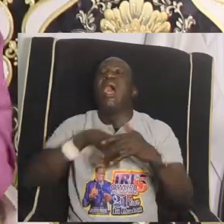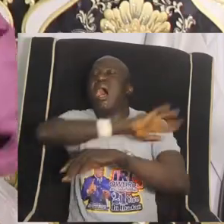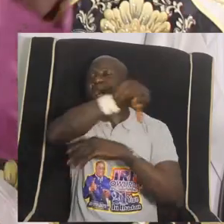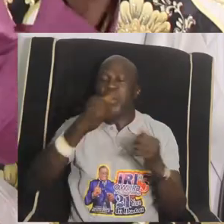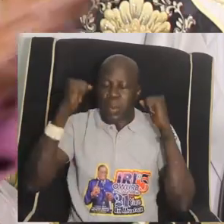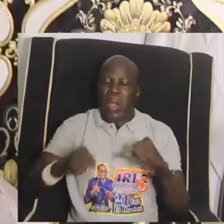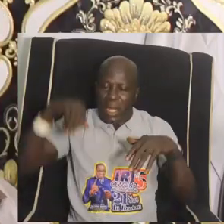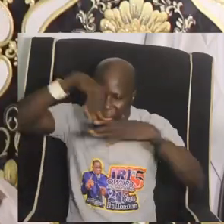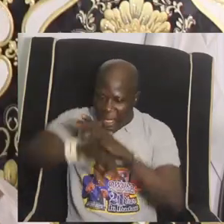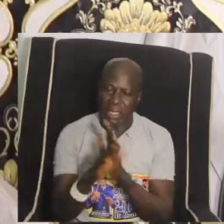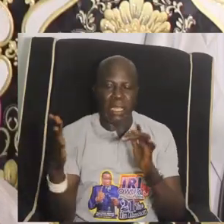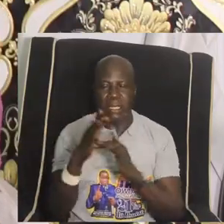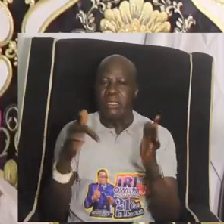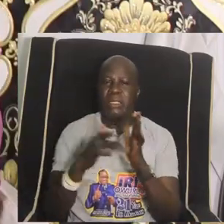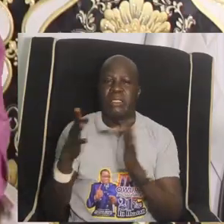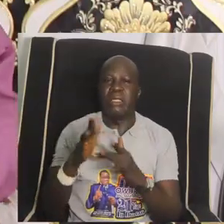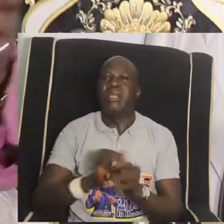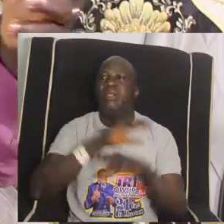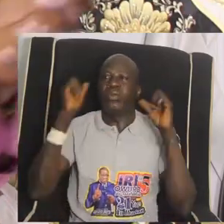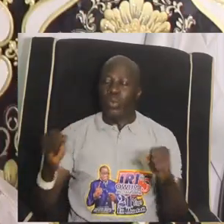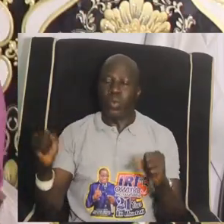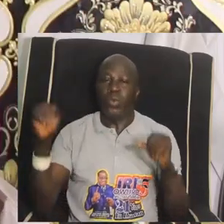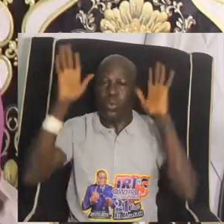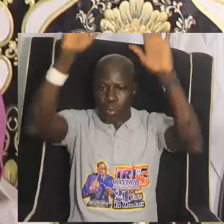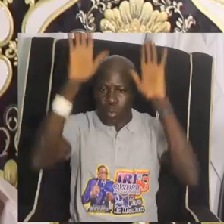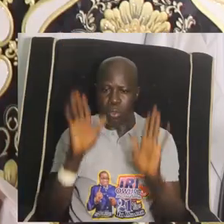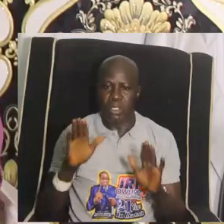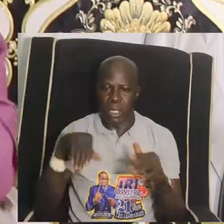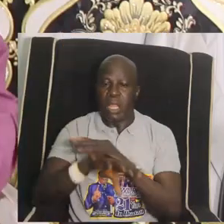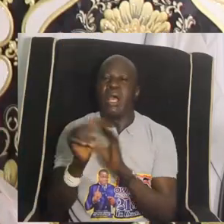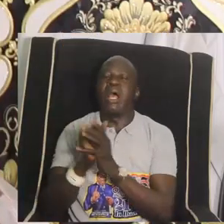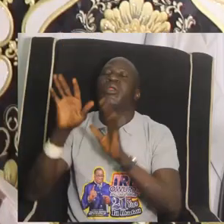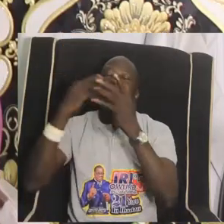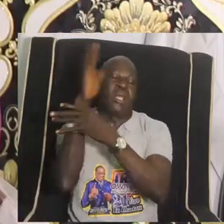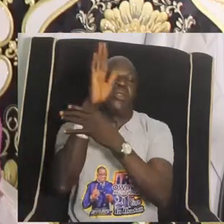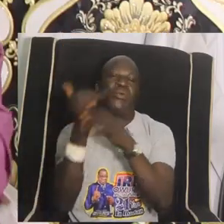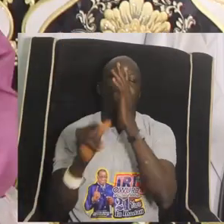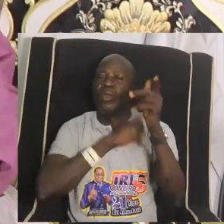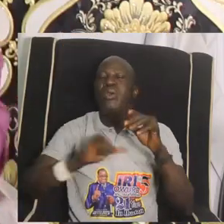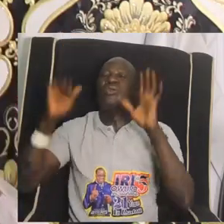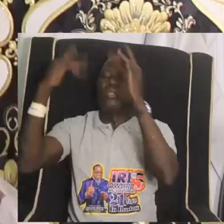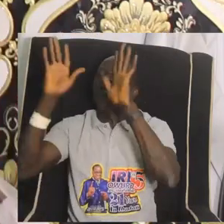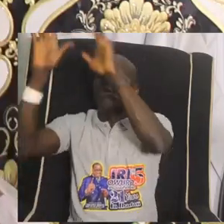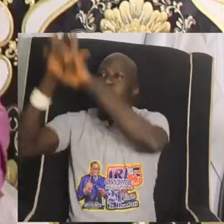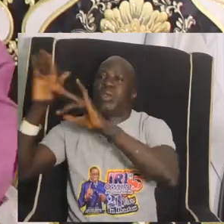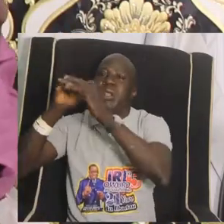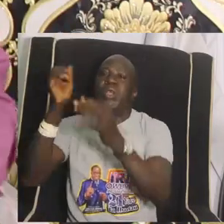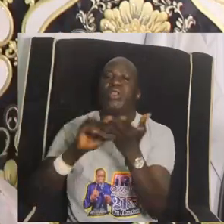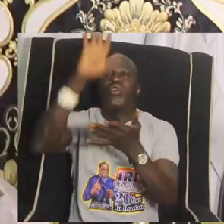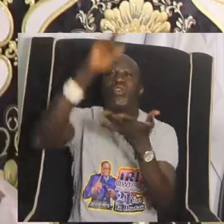Amen. God will come into me. Amen. To what miraculously? Amen. To